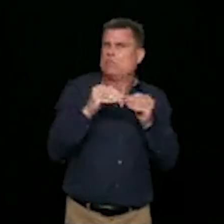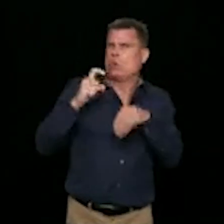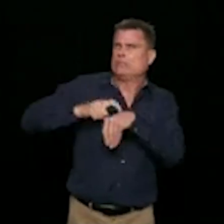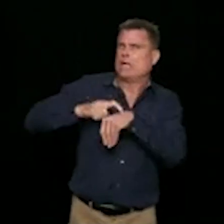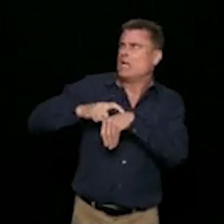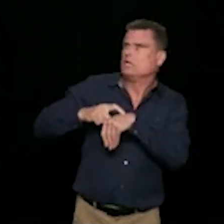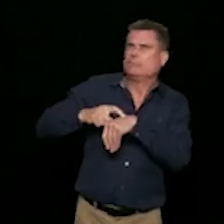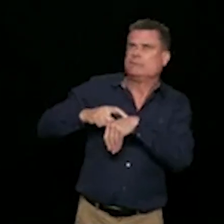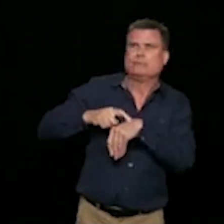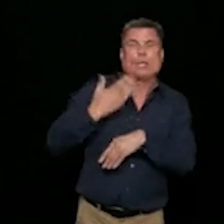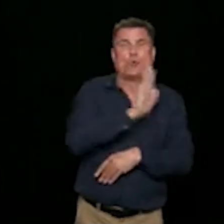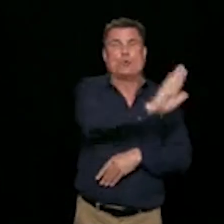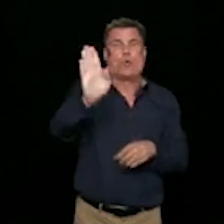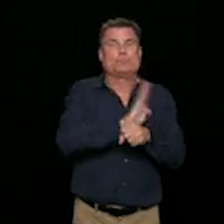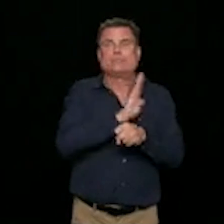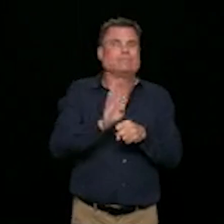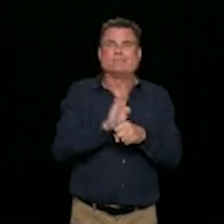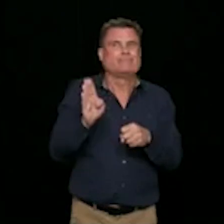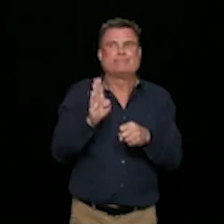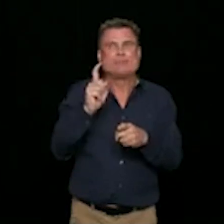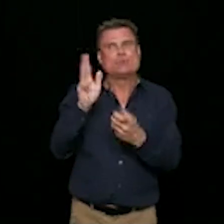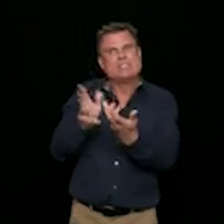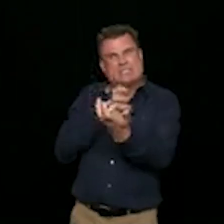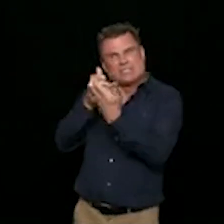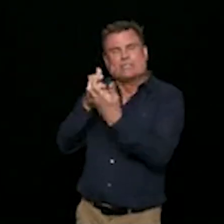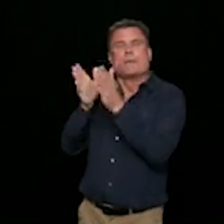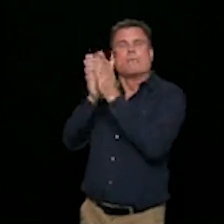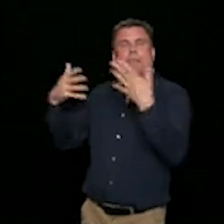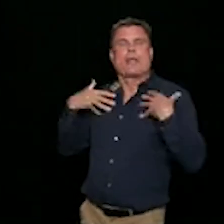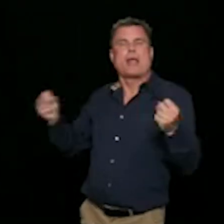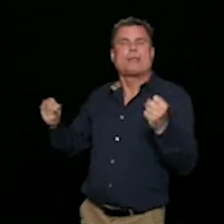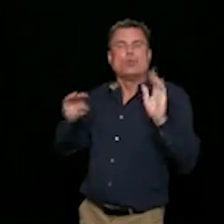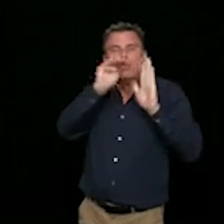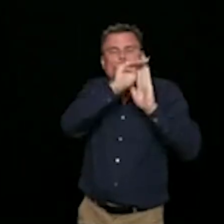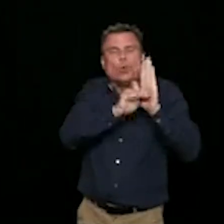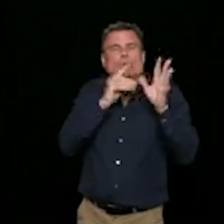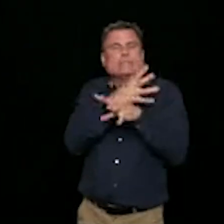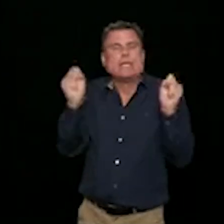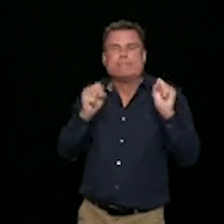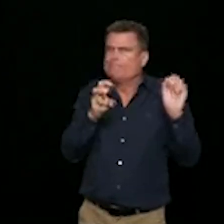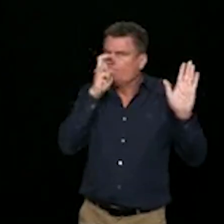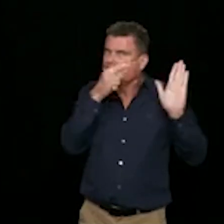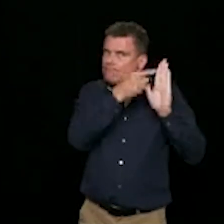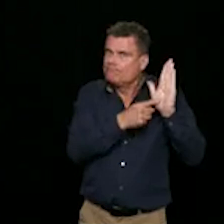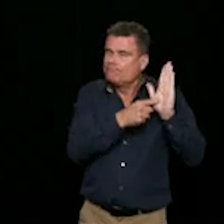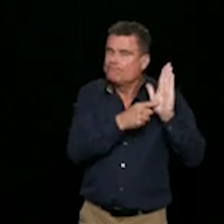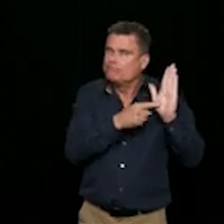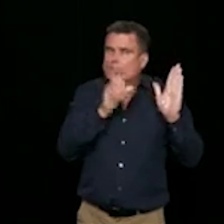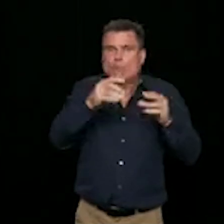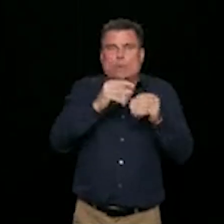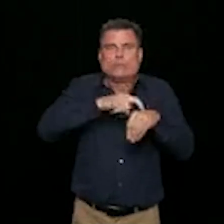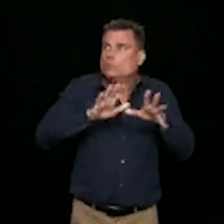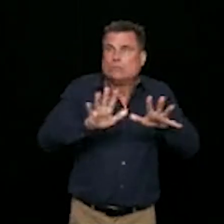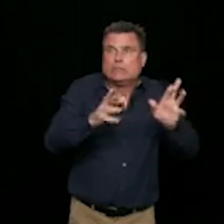extend the temporary layoff period as they comply with provincial health officers' direction for safe operations. We have